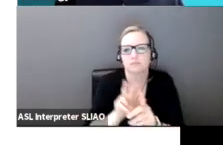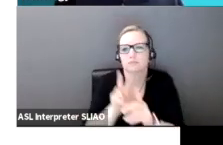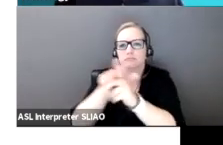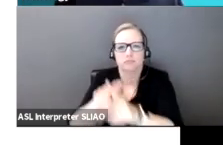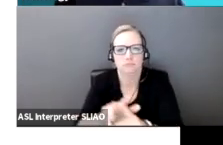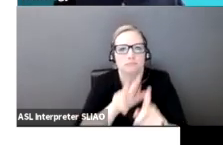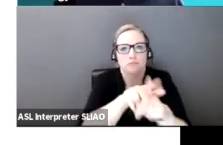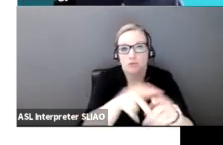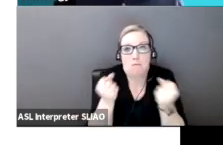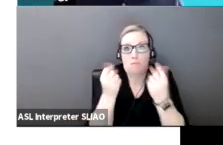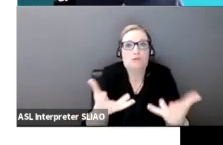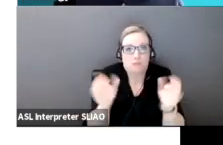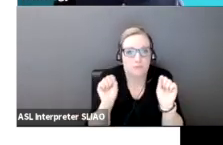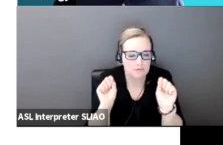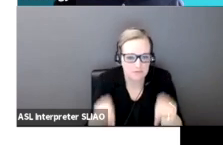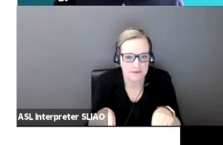And so